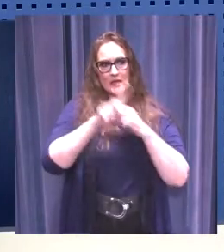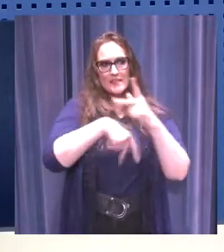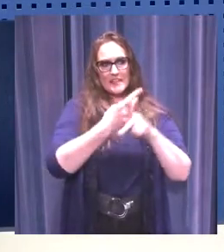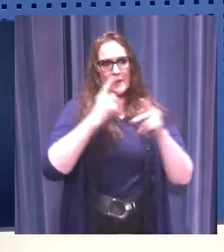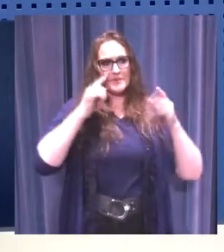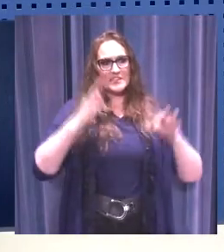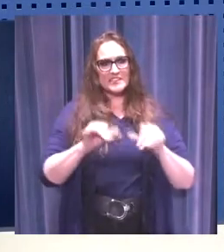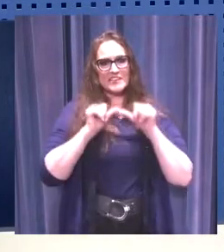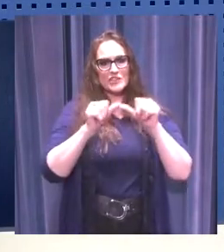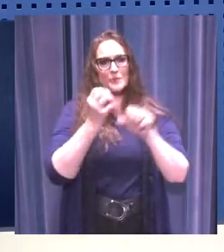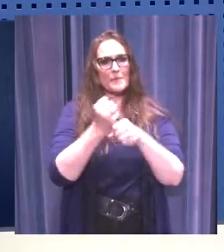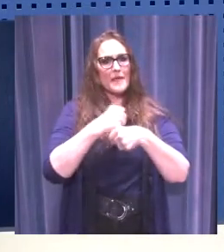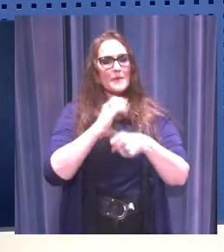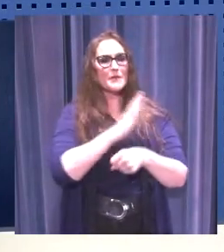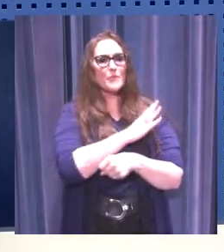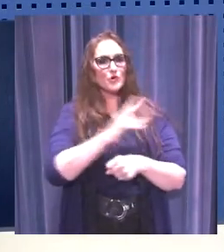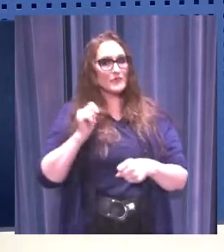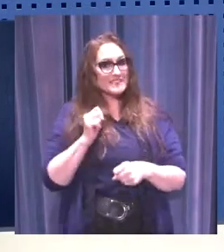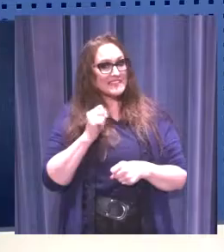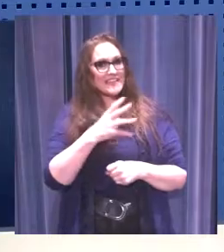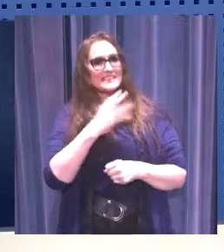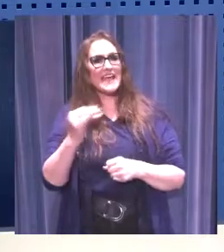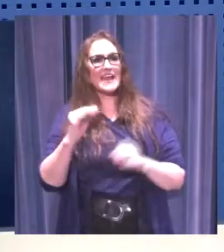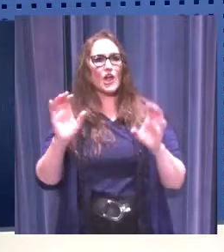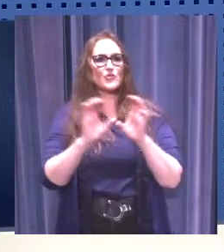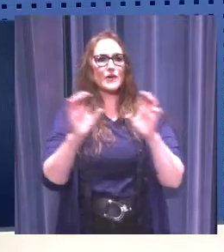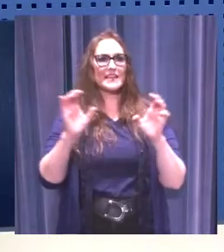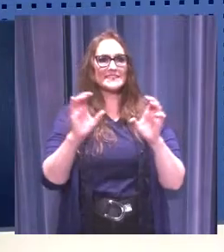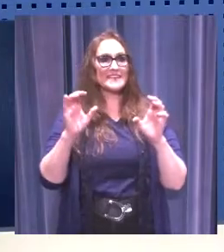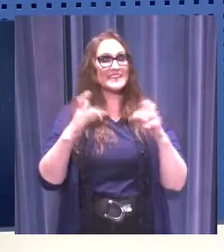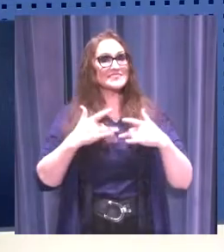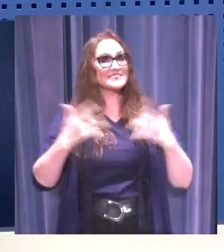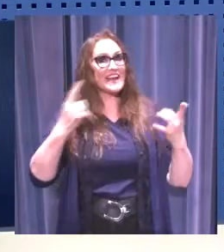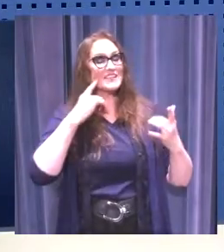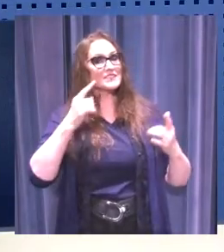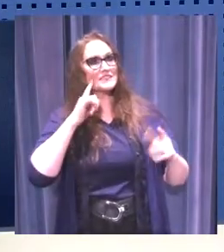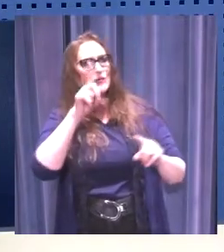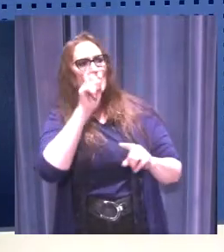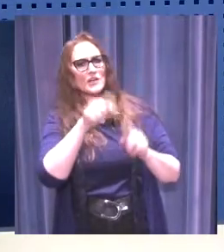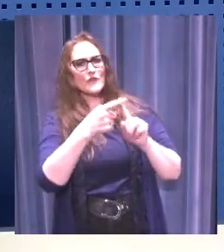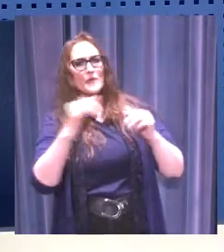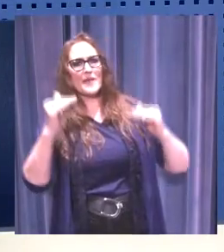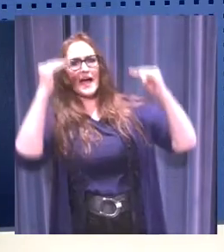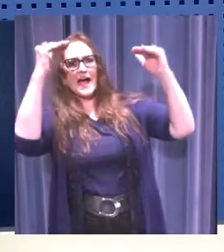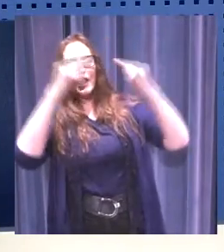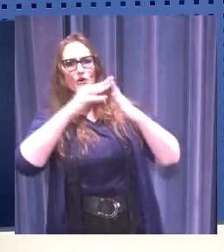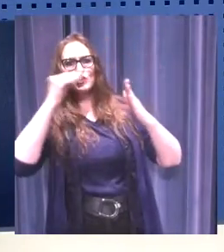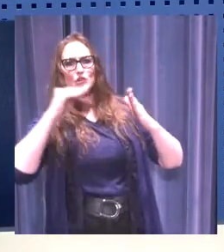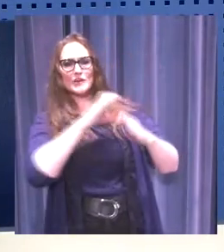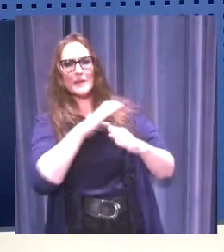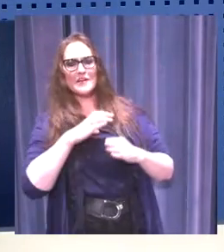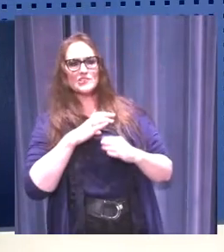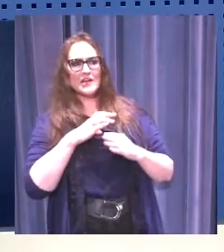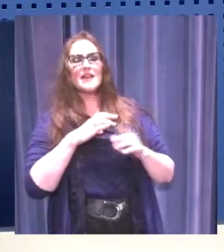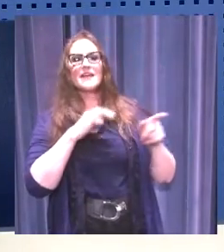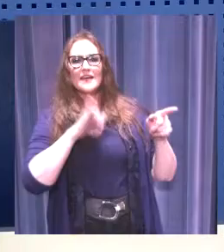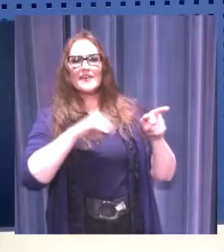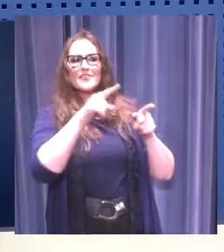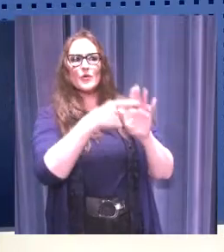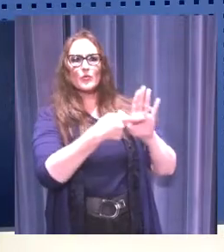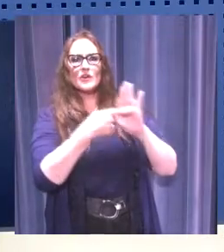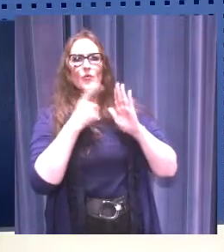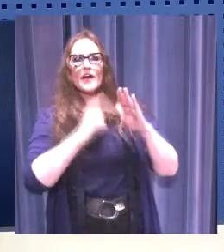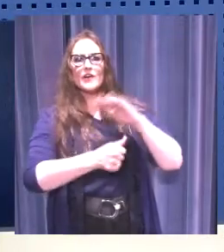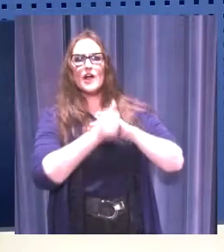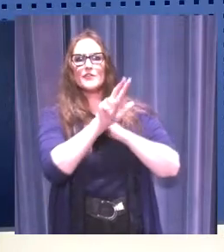decisions continue to be made by our Board of Trustees and our accreditation status is called into question by the Higher Learning Commission, the Higher Learning Commission is required